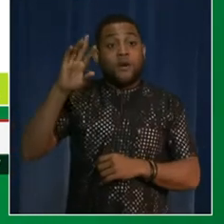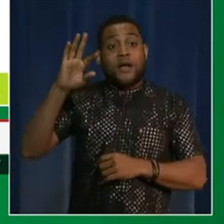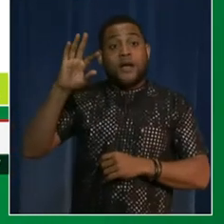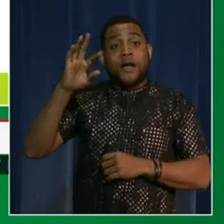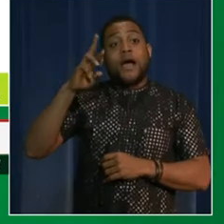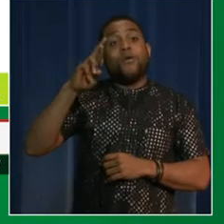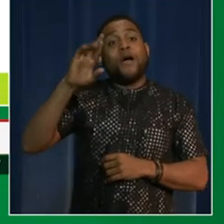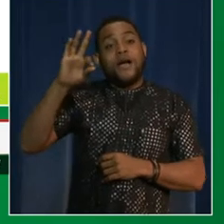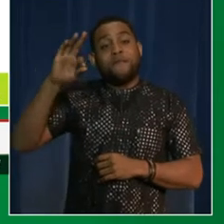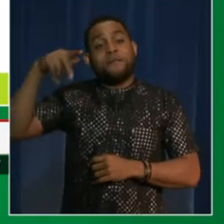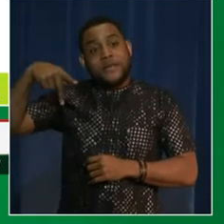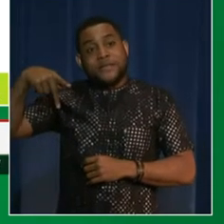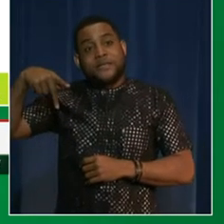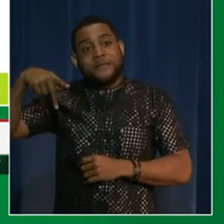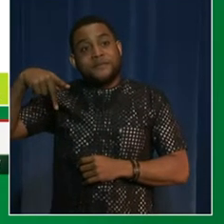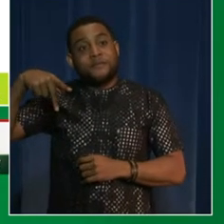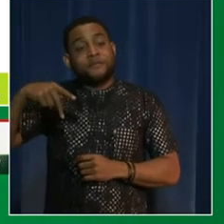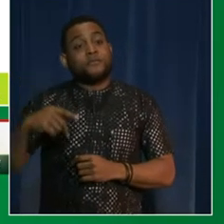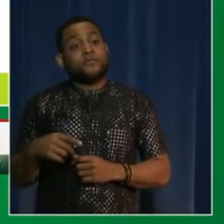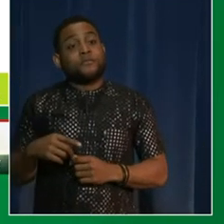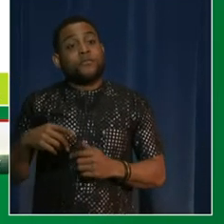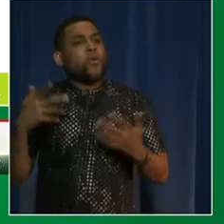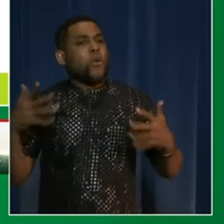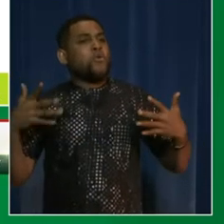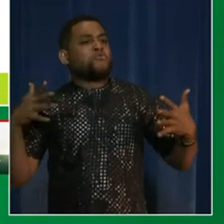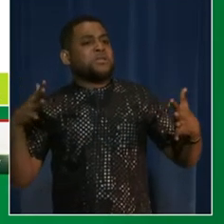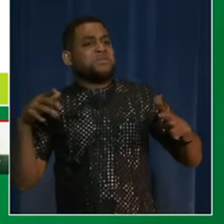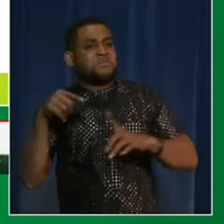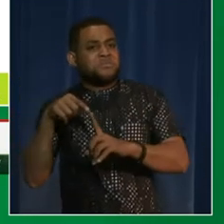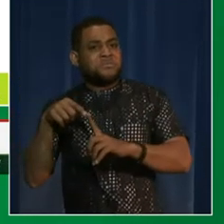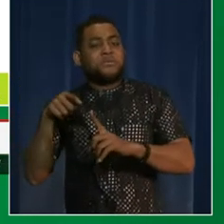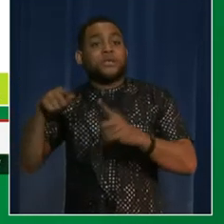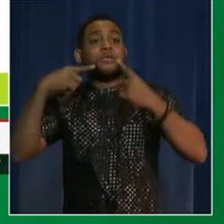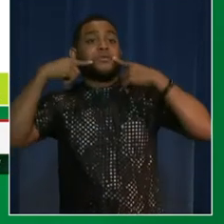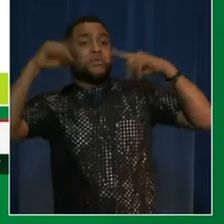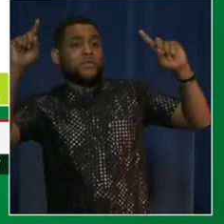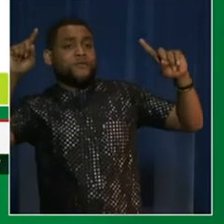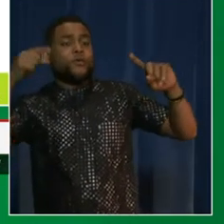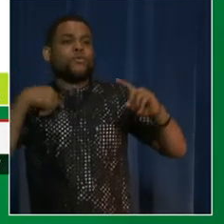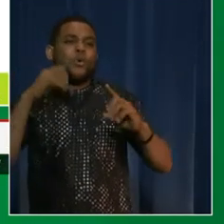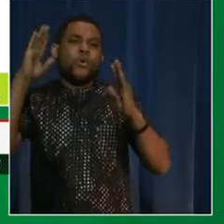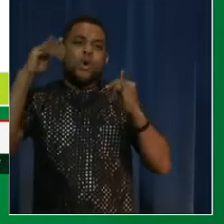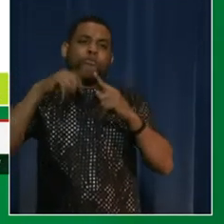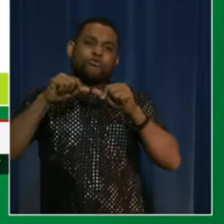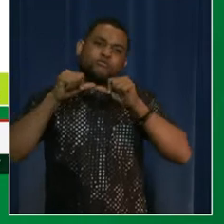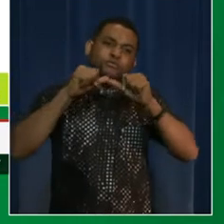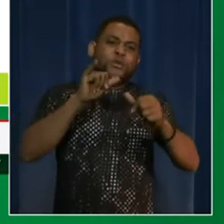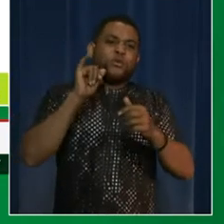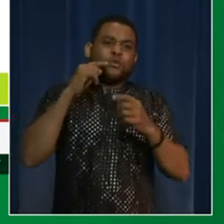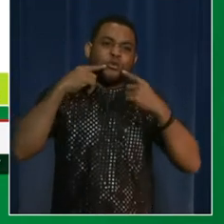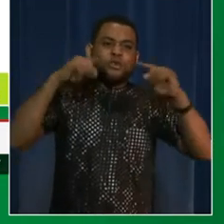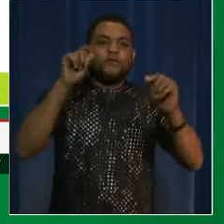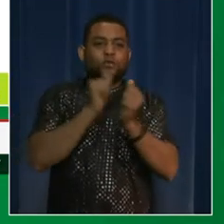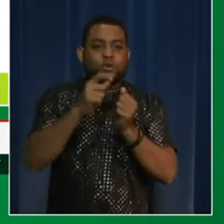program. They have been extremely successful, and we hope to continue that success with its designation.